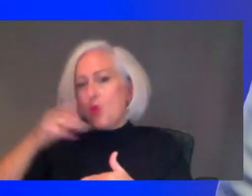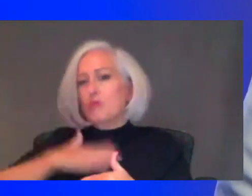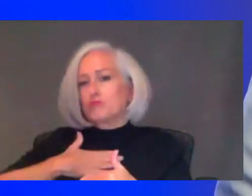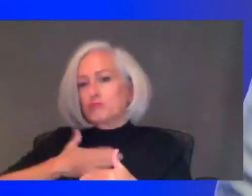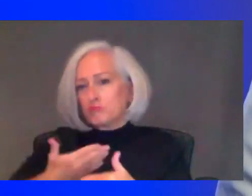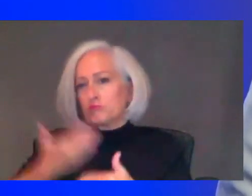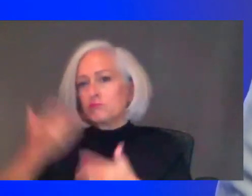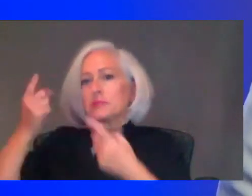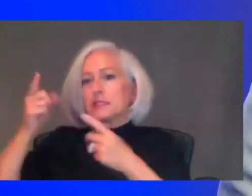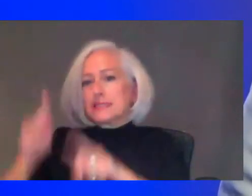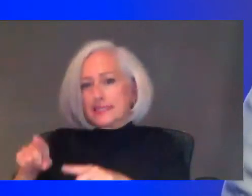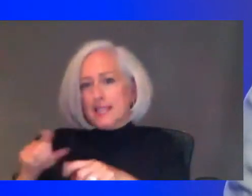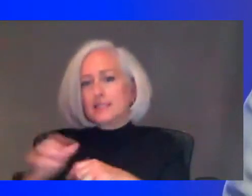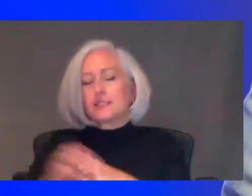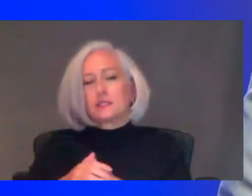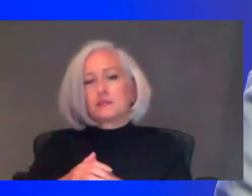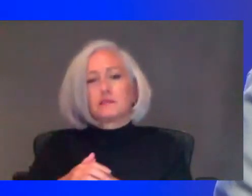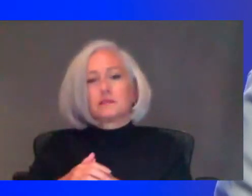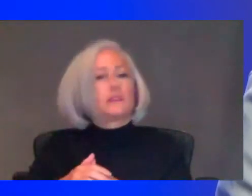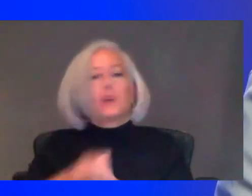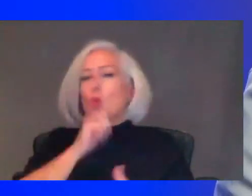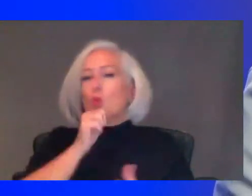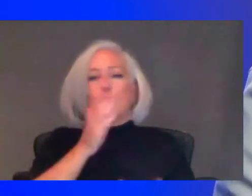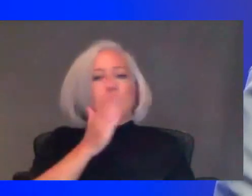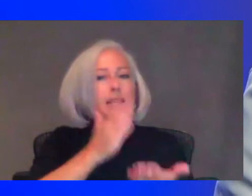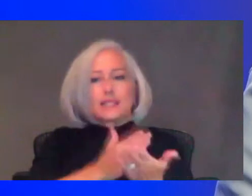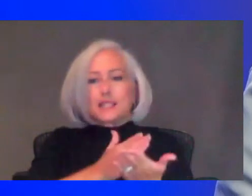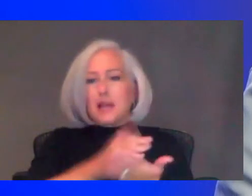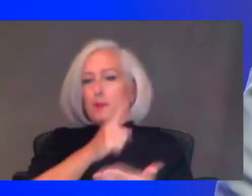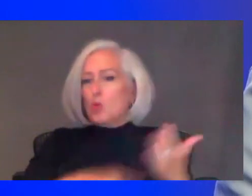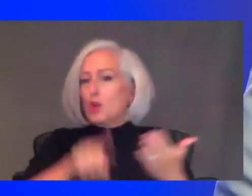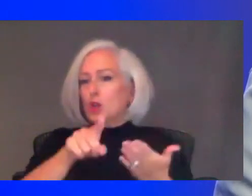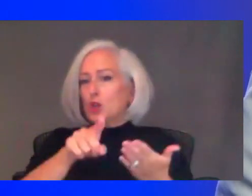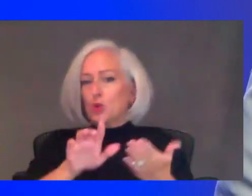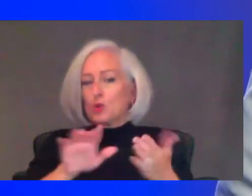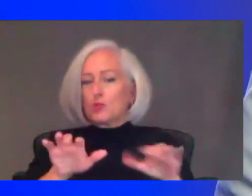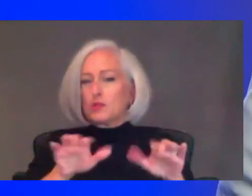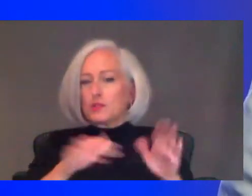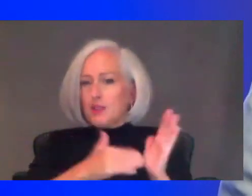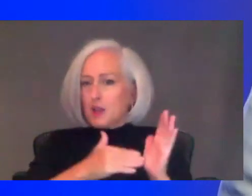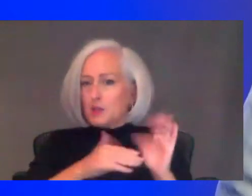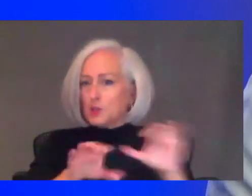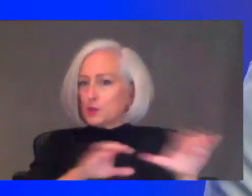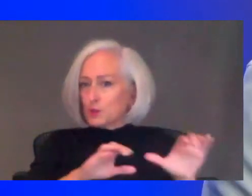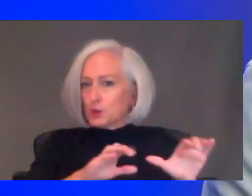Well, one, I say trust the vaccine, get vaccinated.